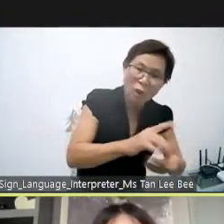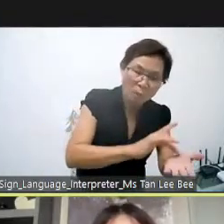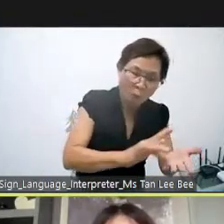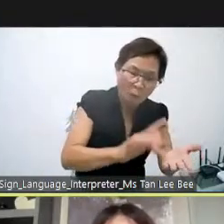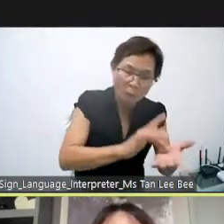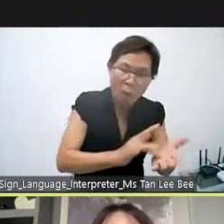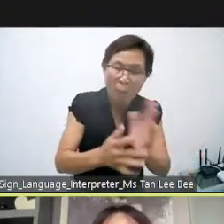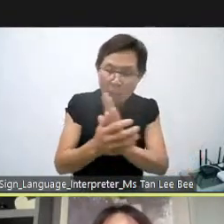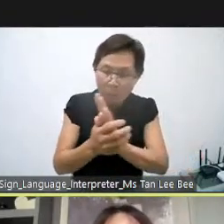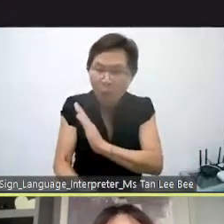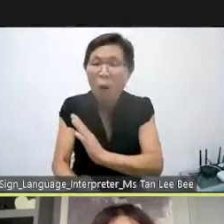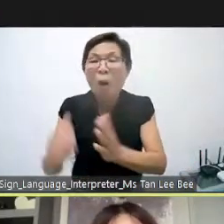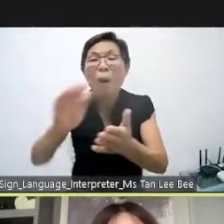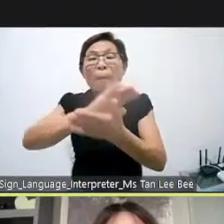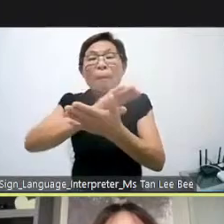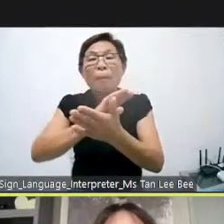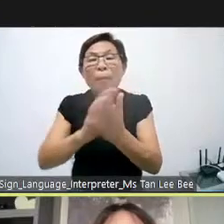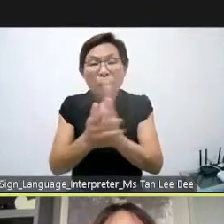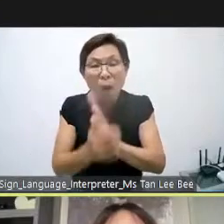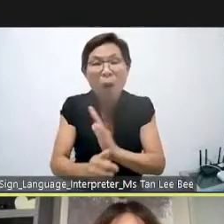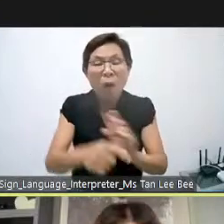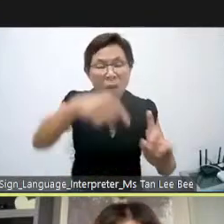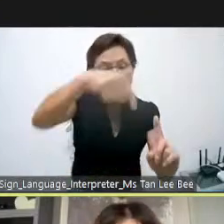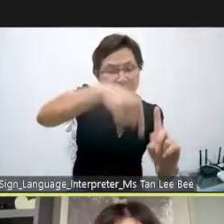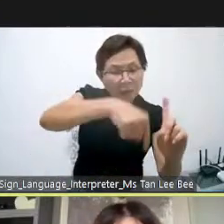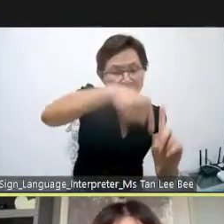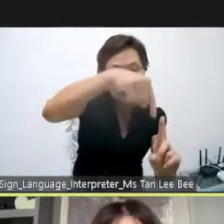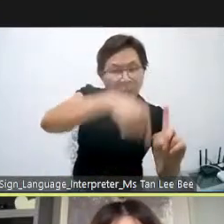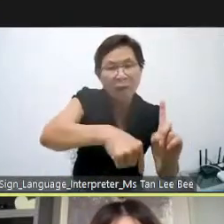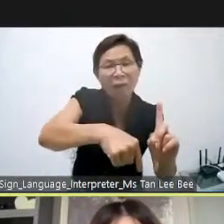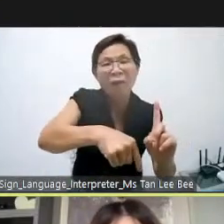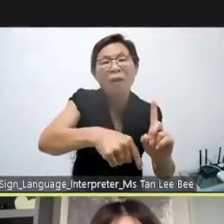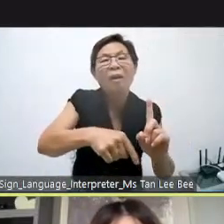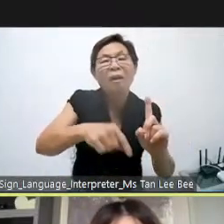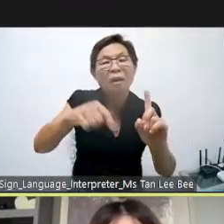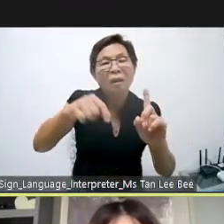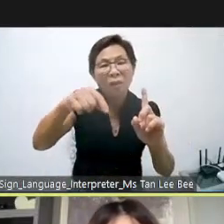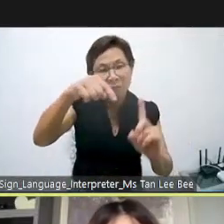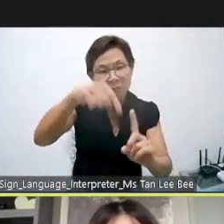ability to be the data labeler as well.